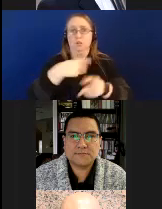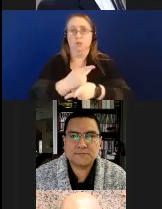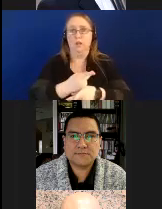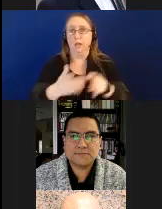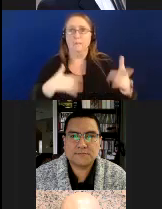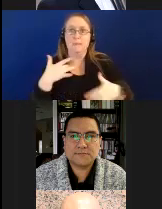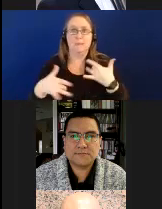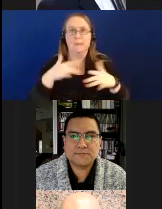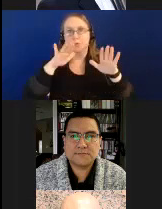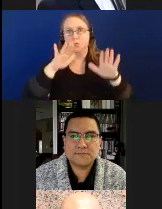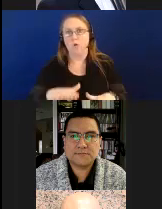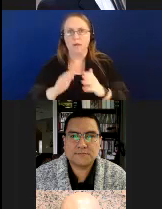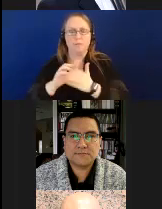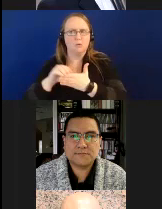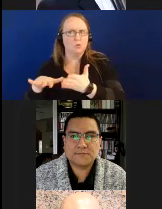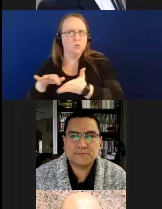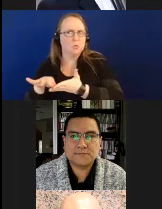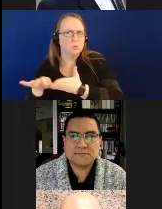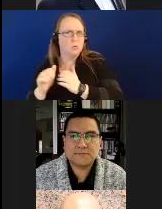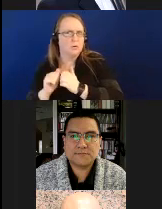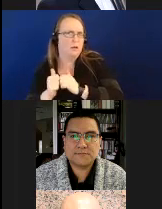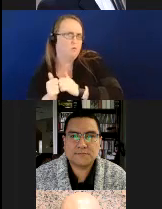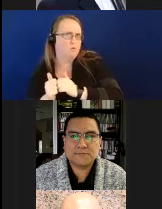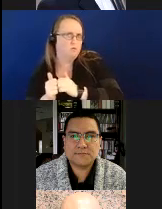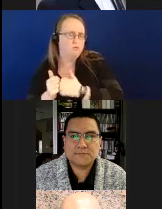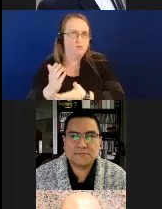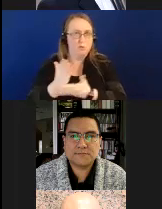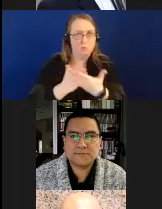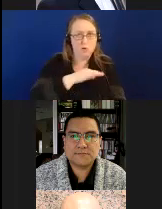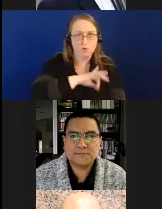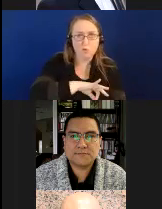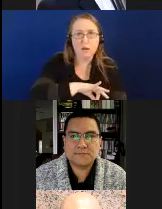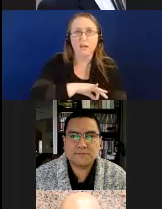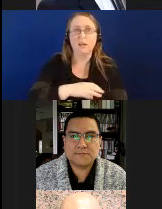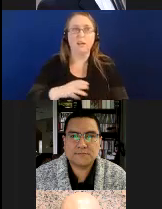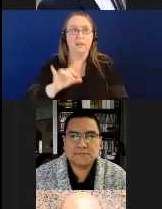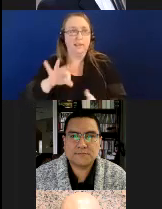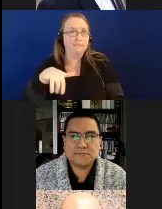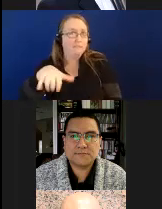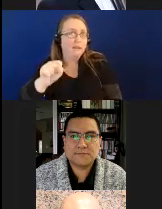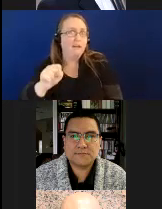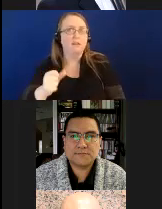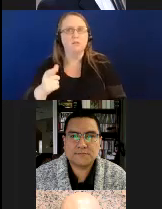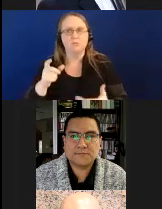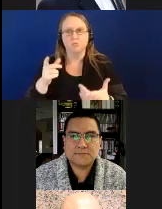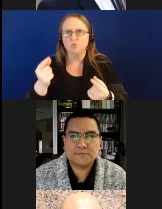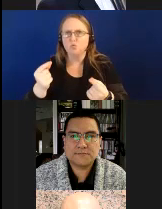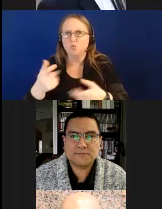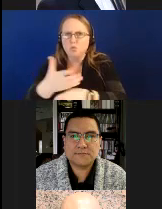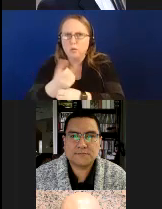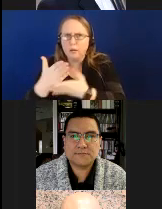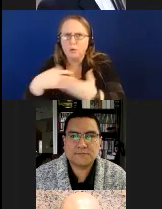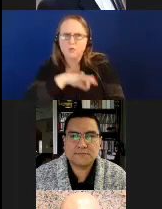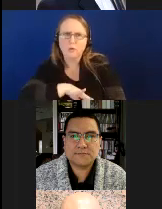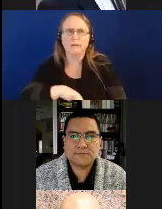but how are my students going to be scored? Is there partial credit? How would they get, if there is partial credit, what do they need to do to get that partial credit? And so